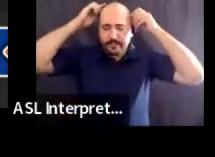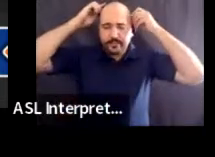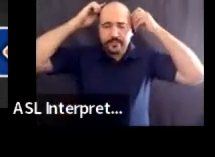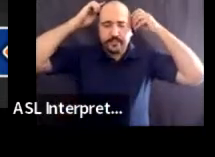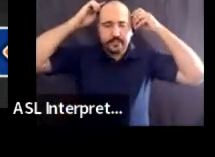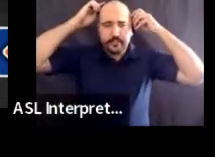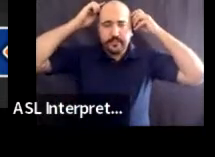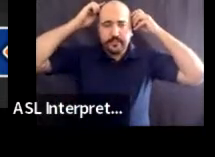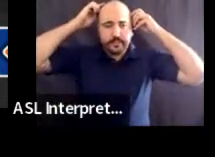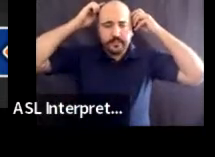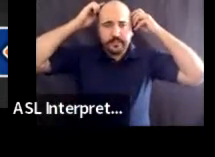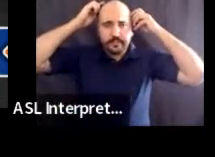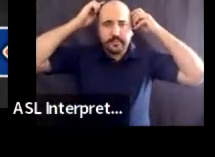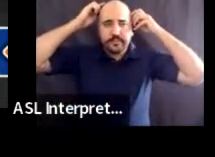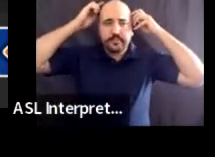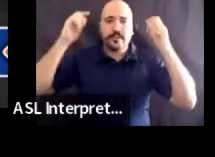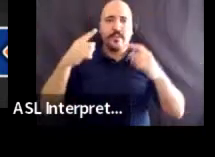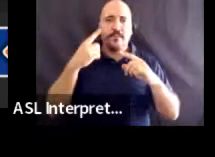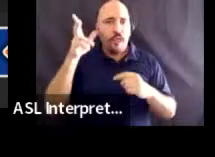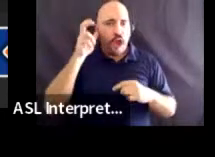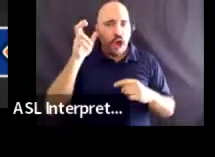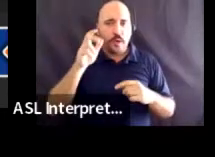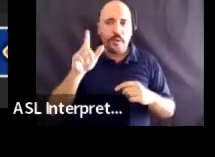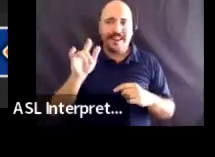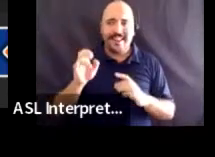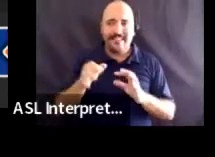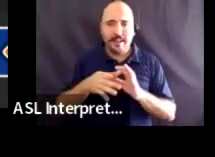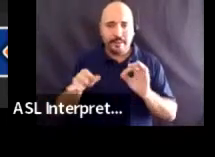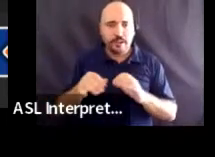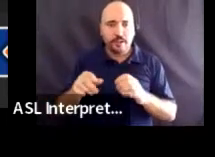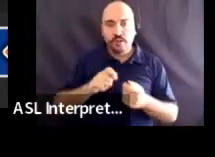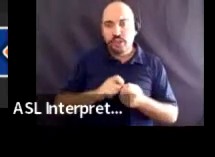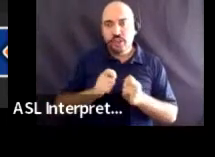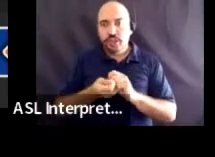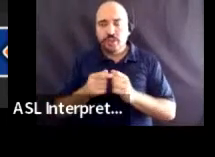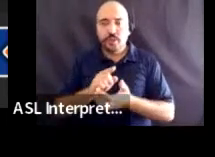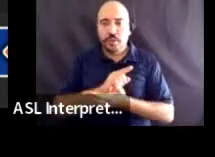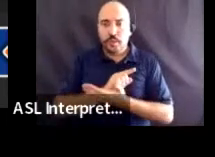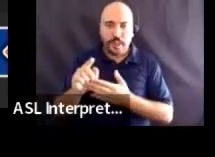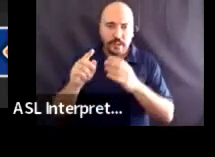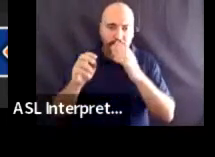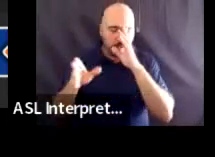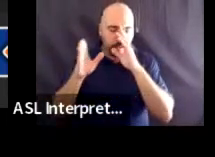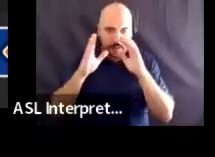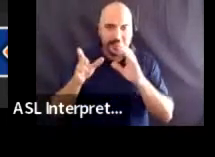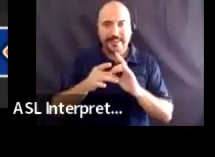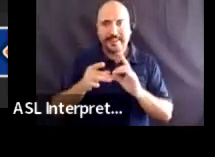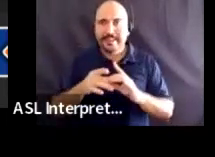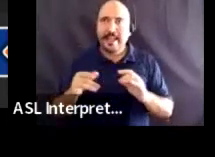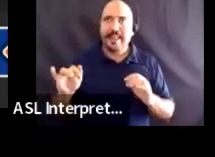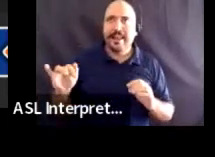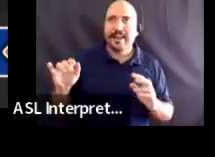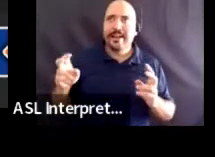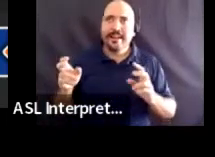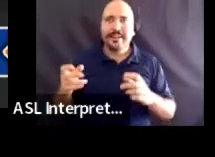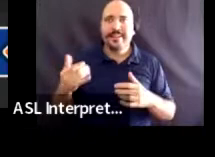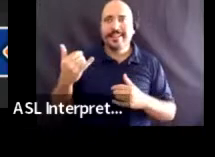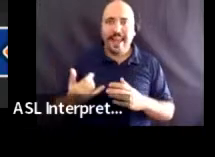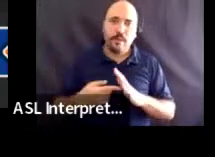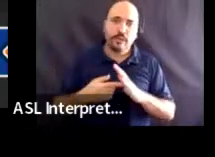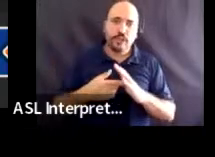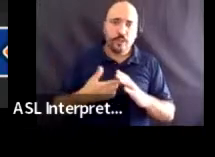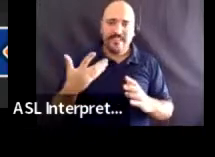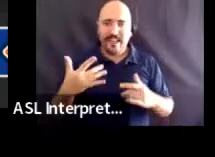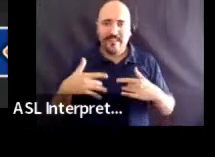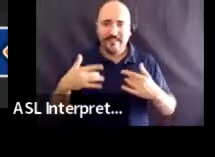Right, for the ARIA Live messaging. When you change to week view, it now says something along the lines of now showing 5